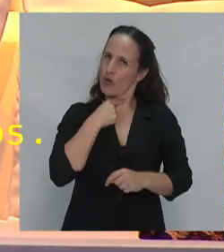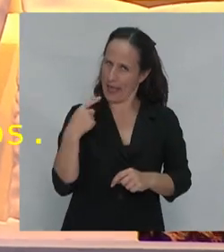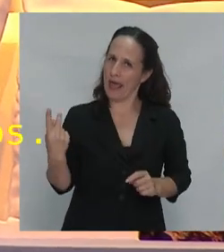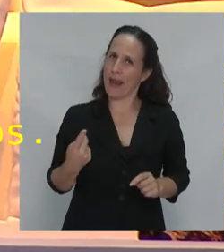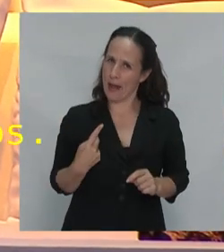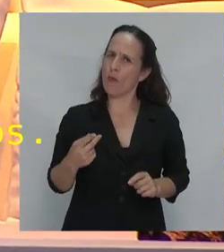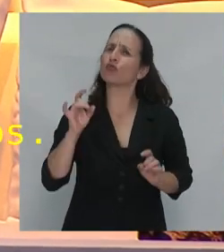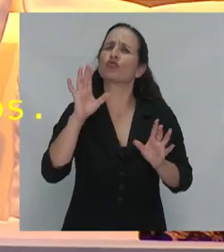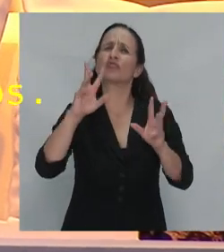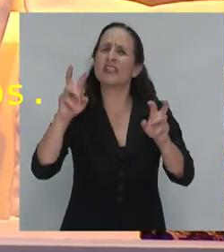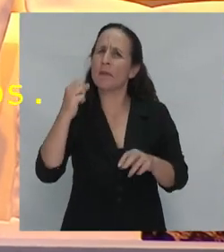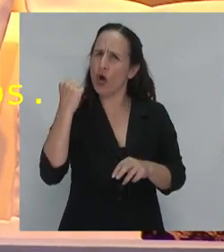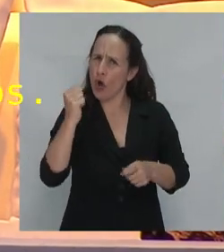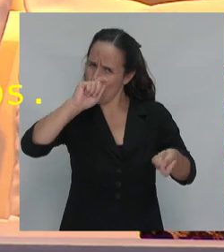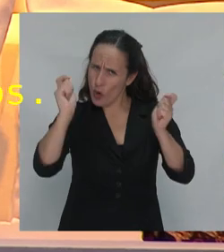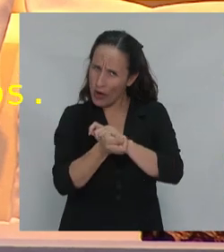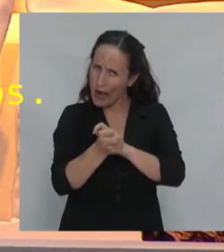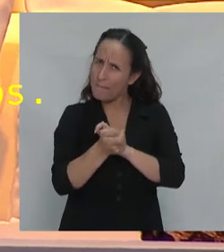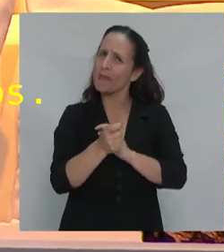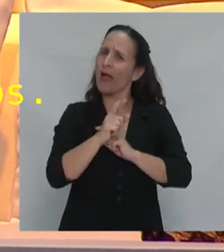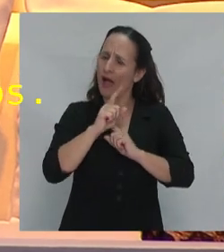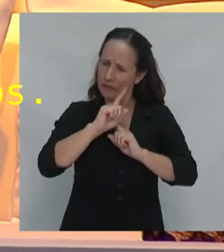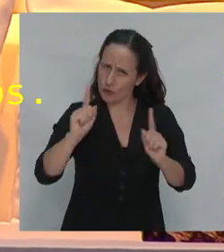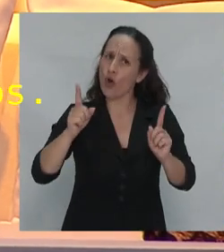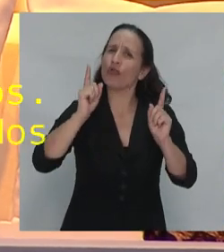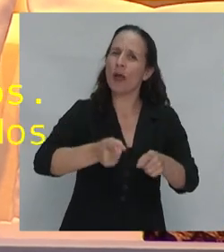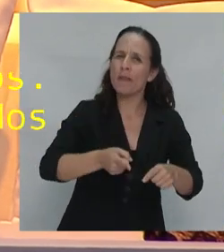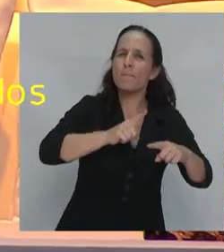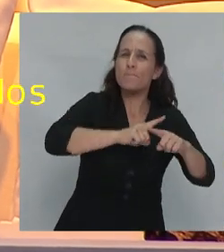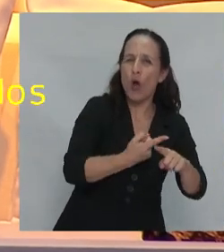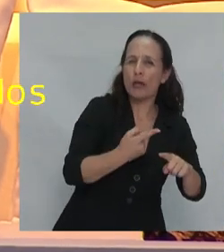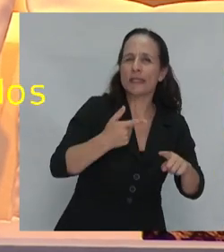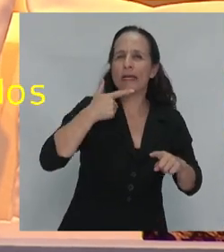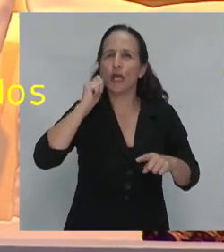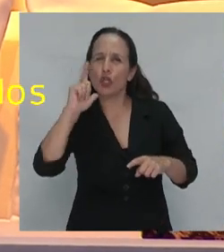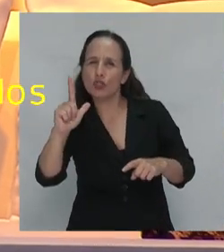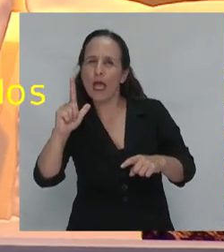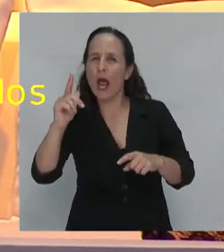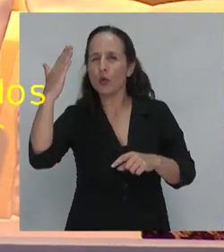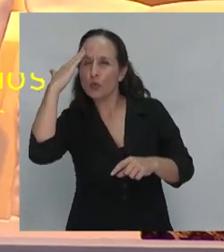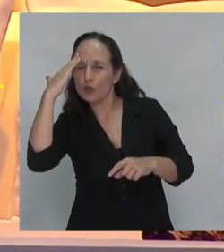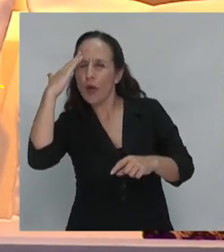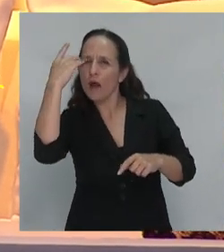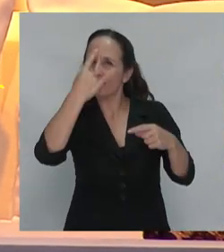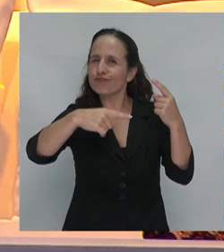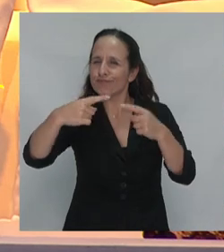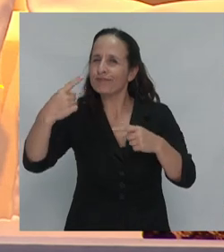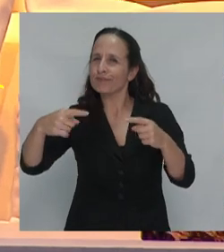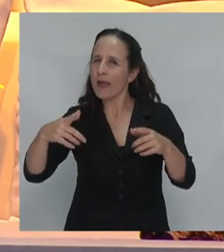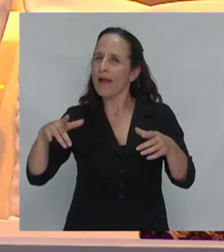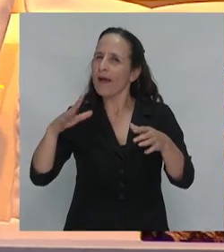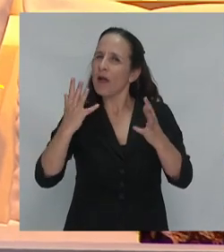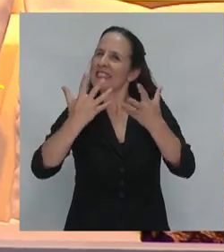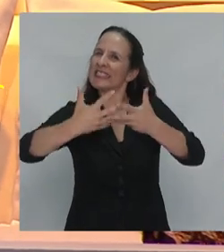the politics, the social dimension, the cultural, among a very complex system, as Winnie was